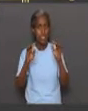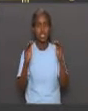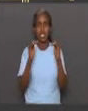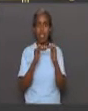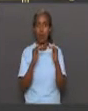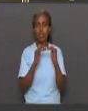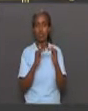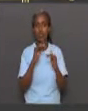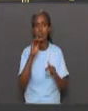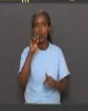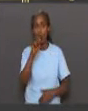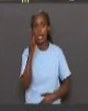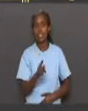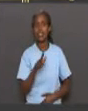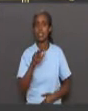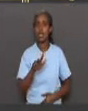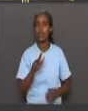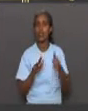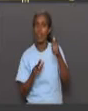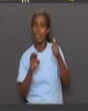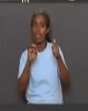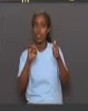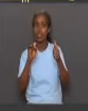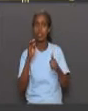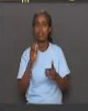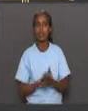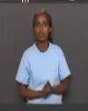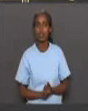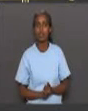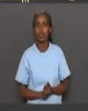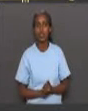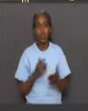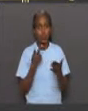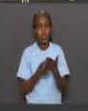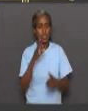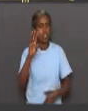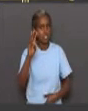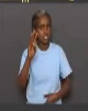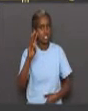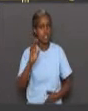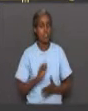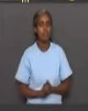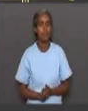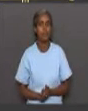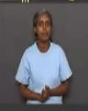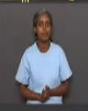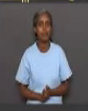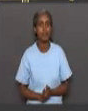OE is equal to 1/3 of 18, which is